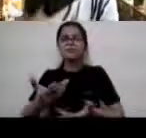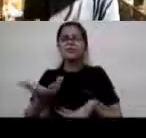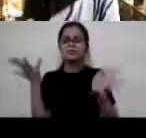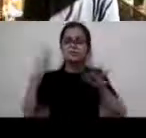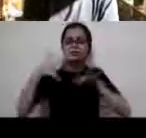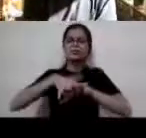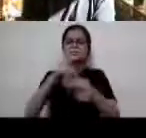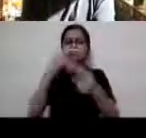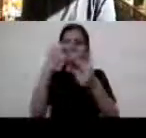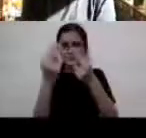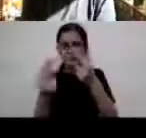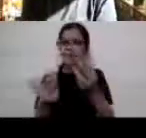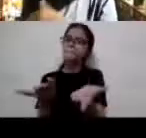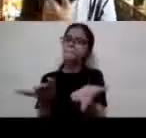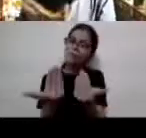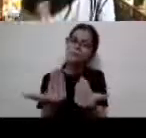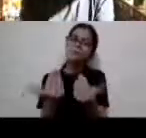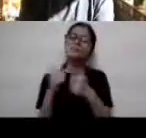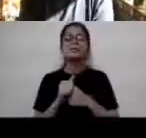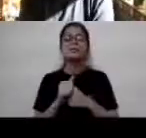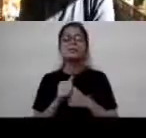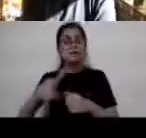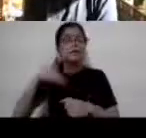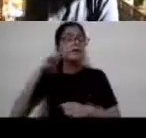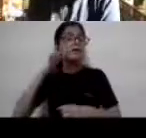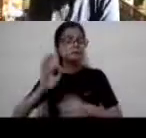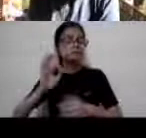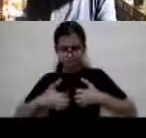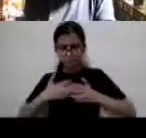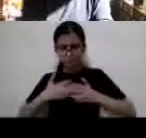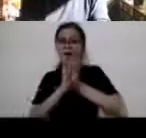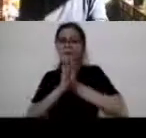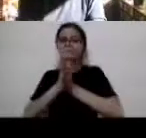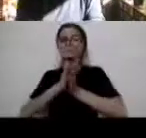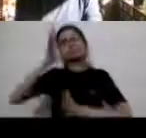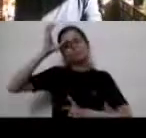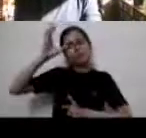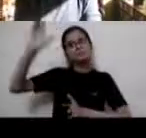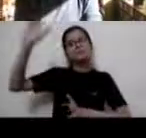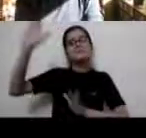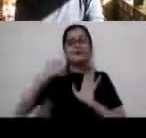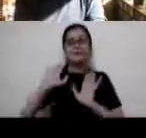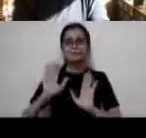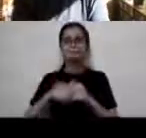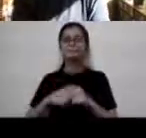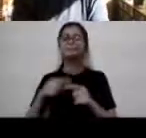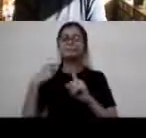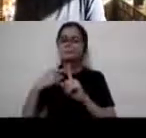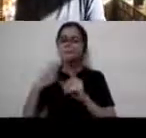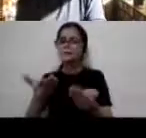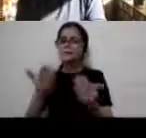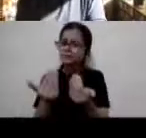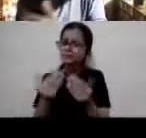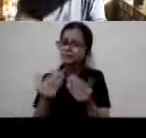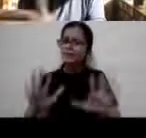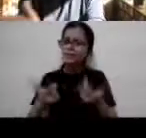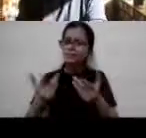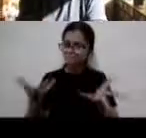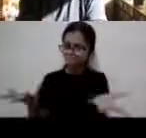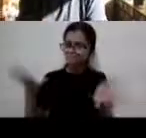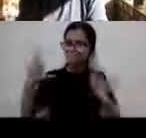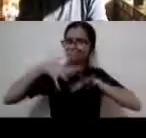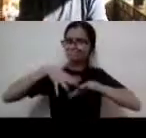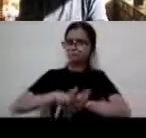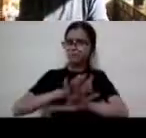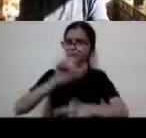is possible and is a very, very interesting concept. But it is only possible to come up with inclusive